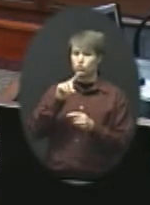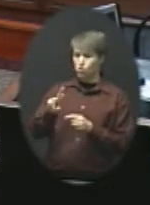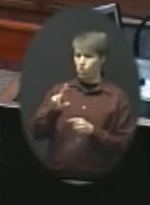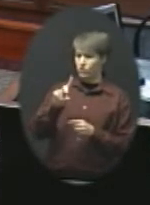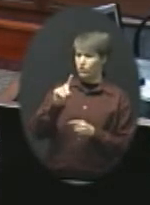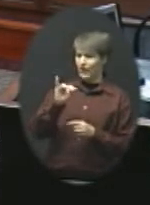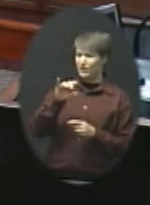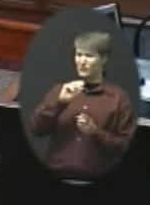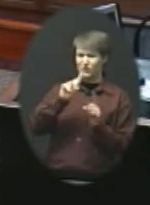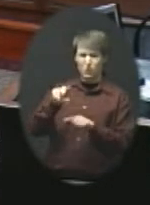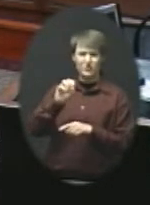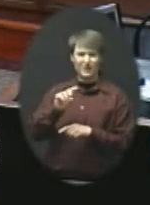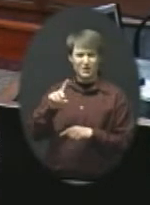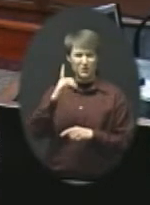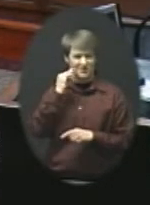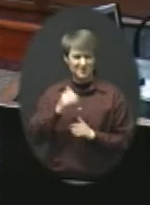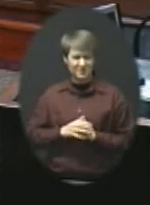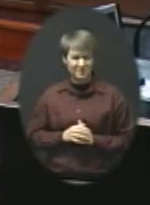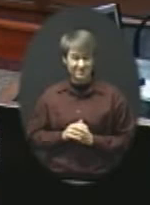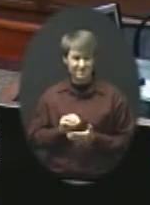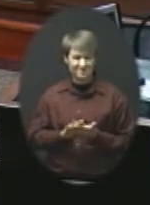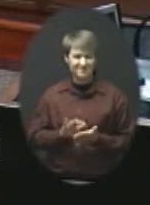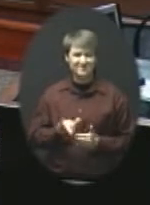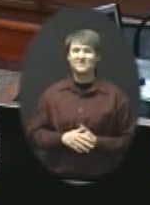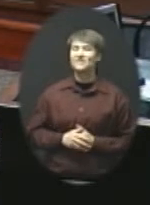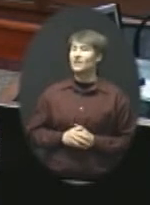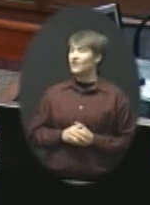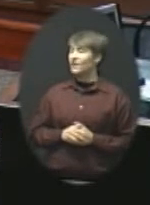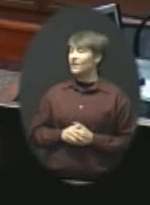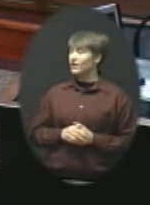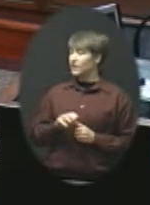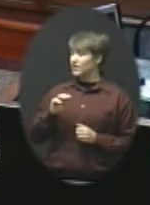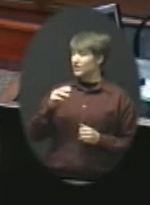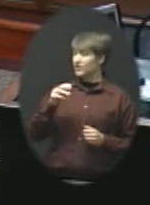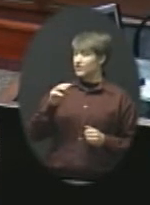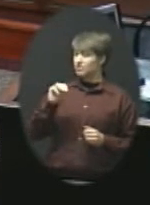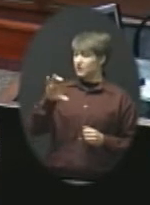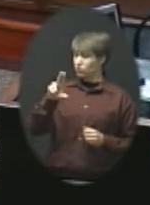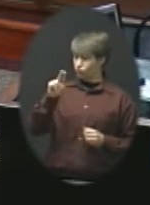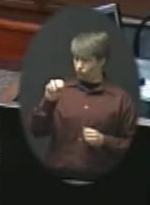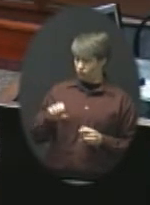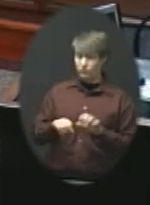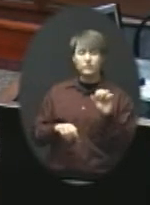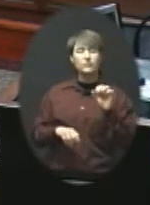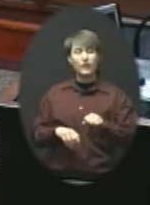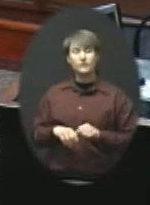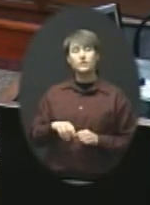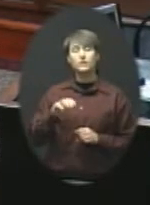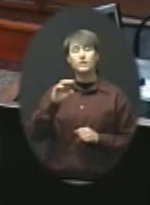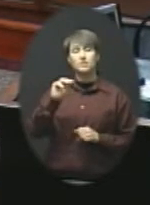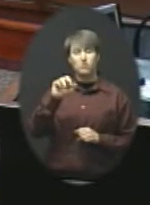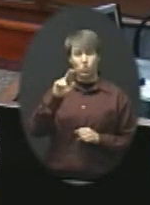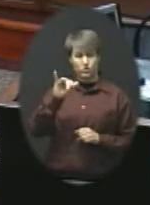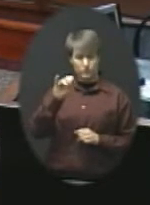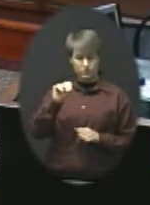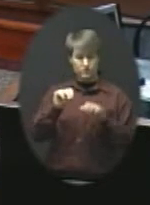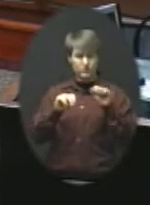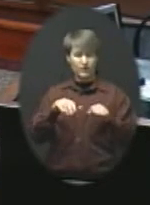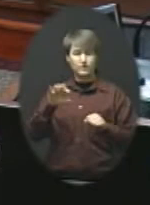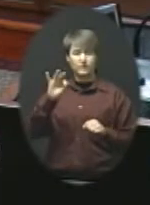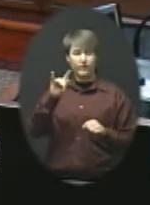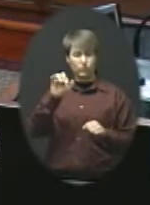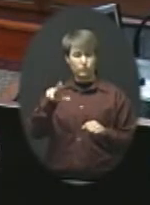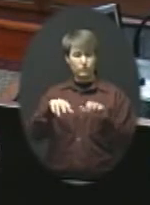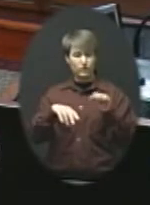Daniels to go to San Diego. I got that down there. Is him. Mr. McCune? Yes. Mrs. Martin? Yes. Mrs.